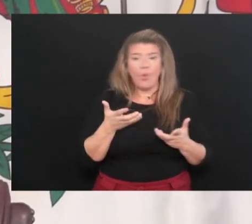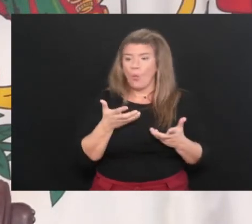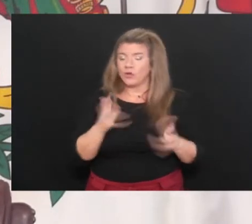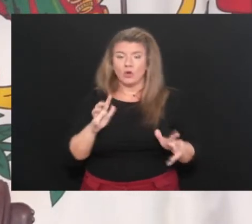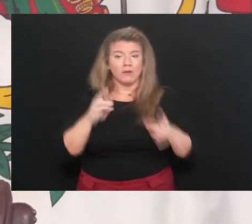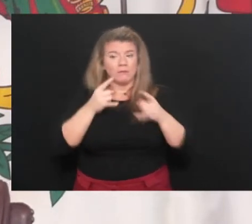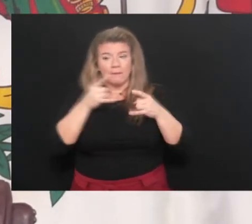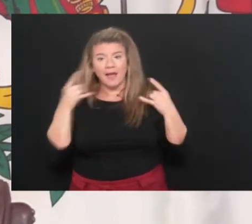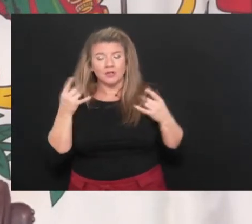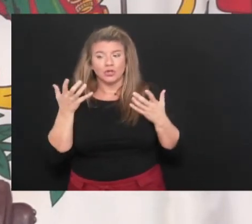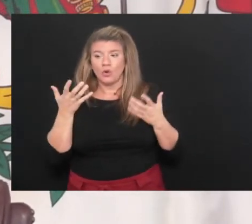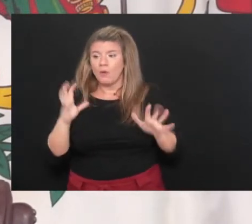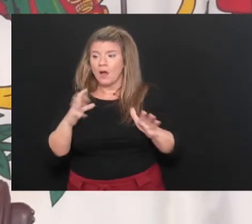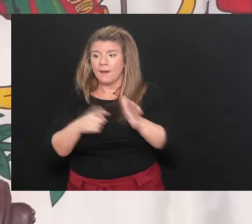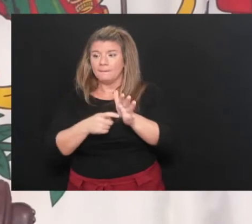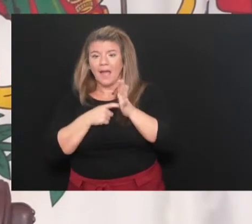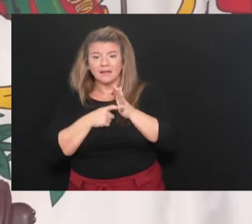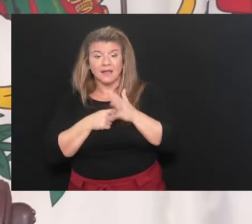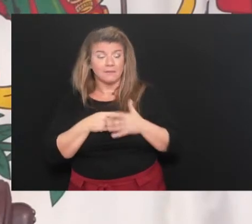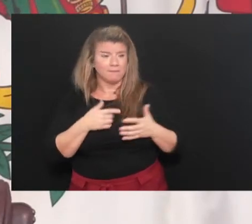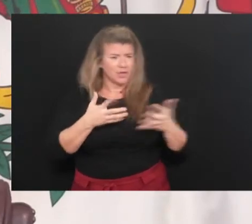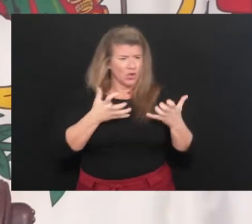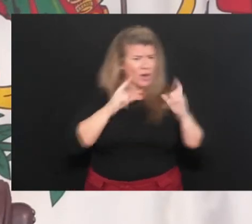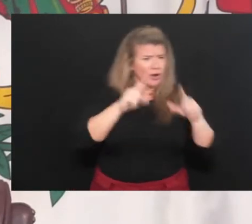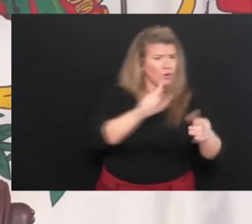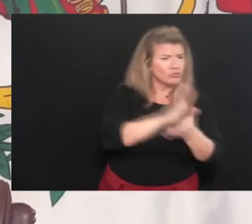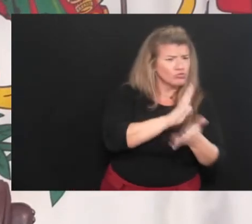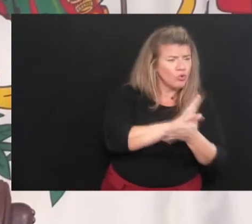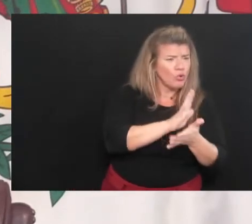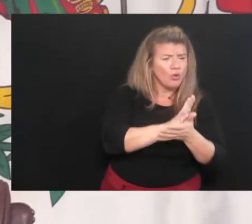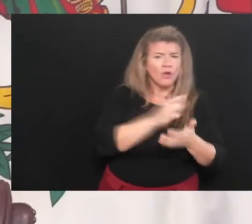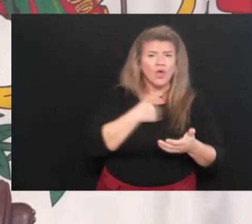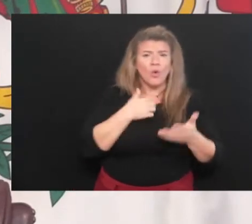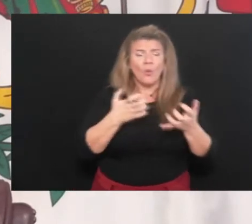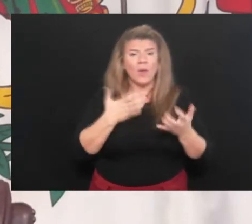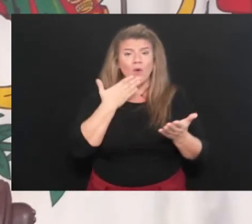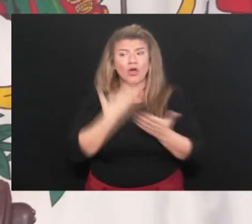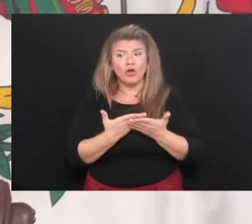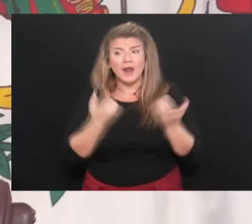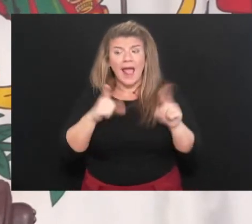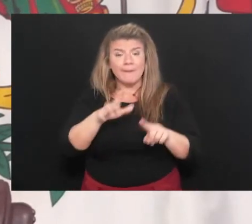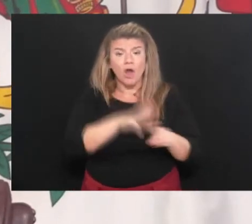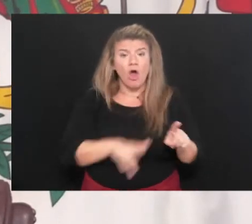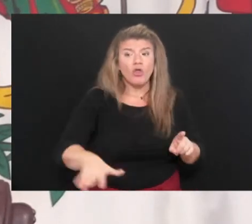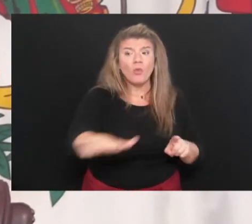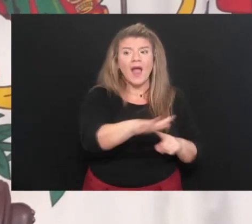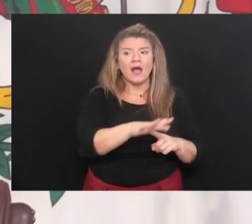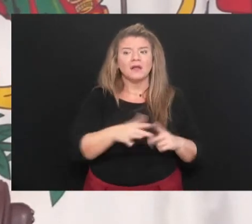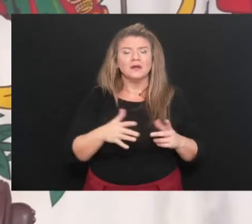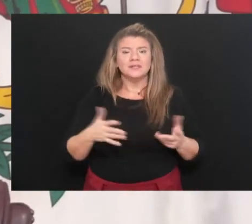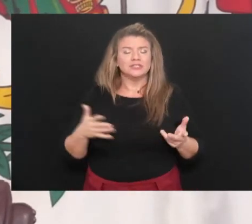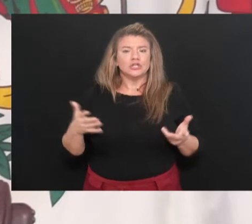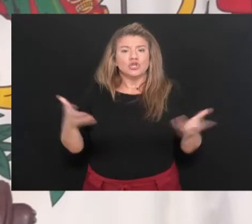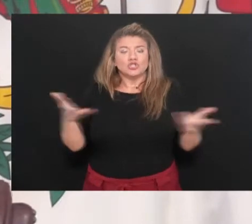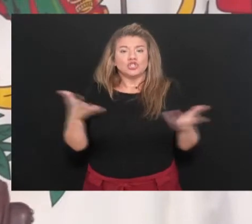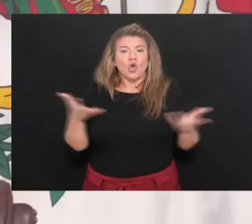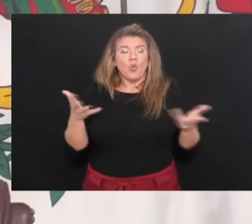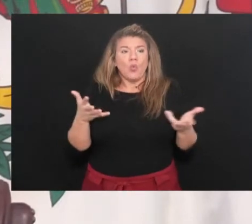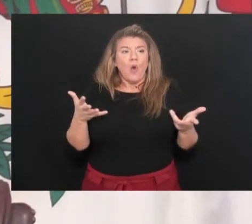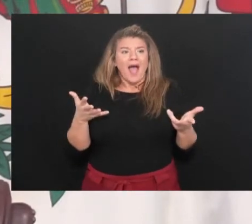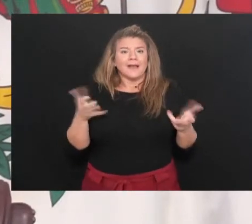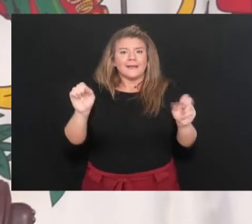have mandates. We want to go to school. We want goodness all around. What will ensure us of having that